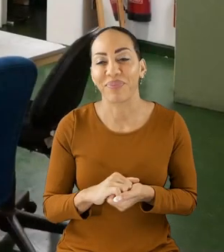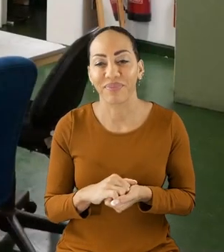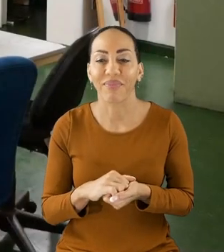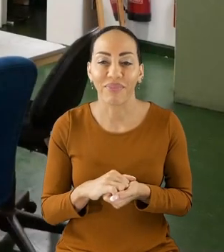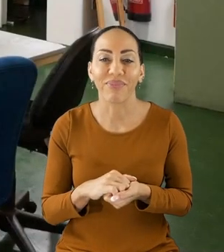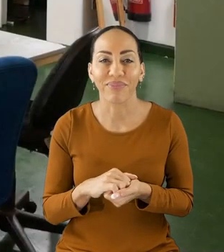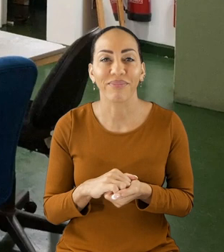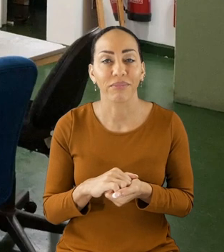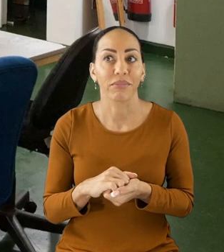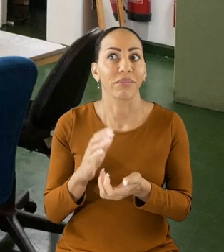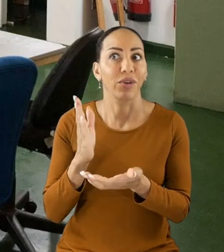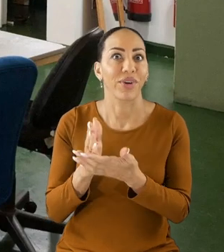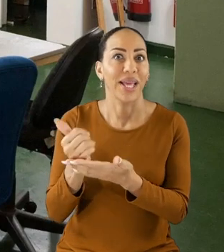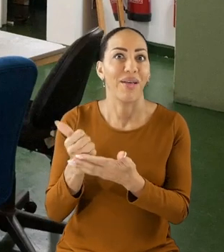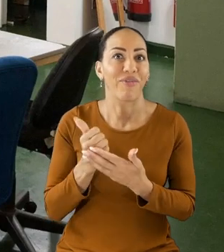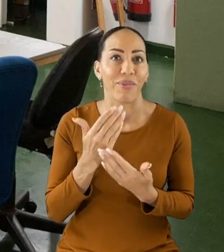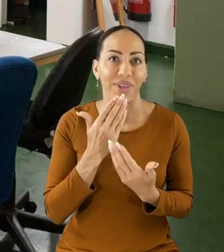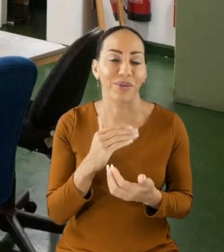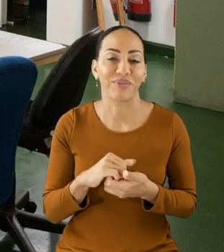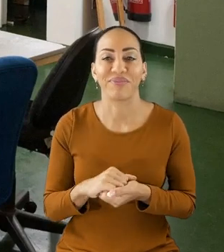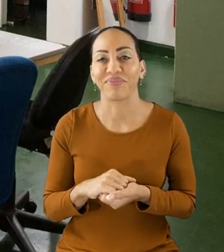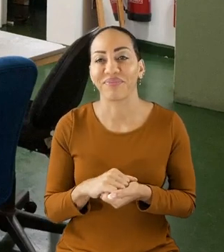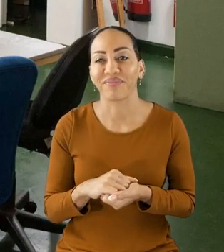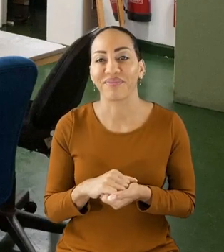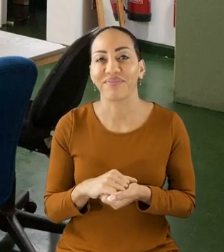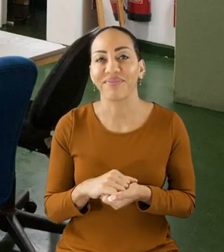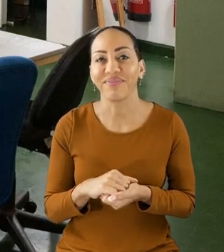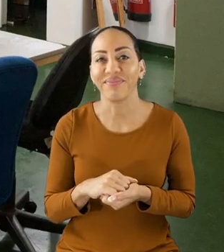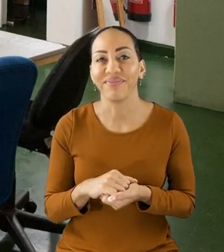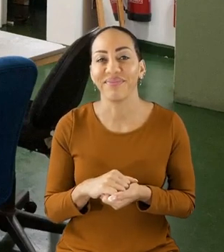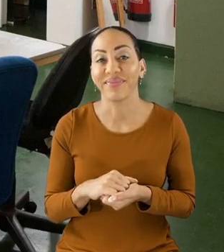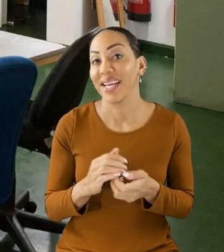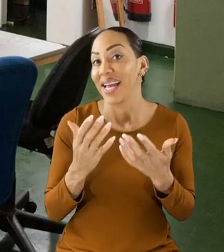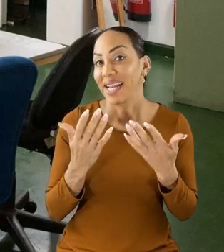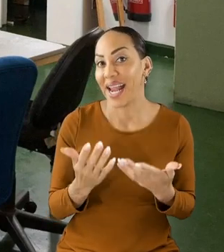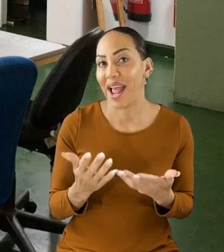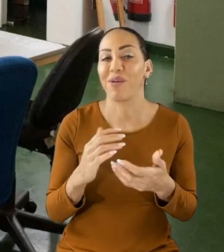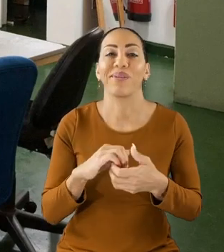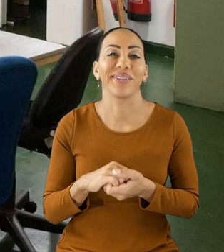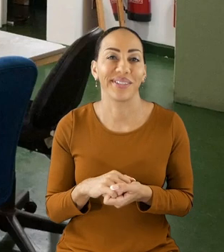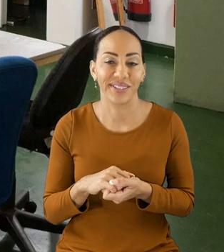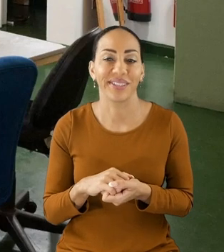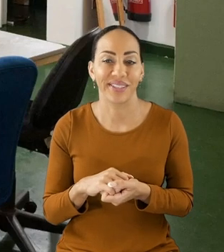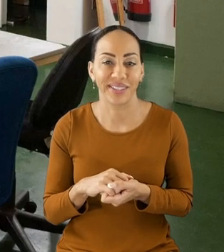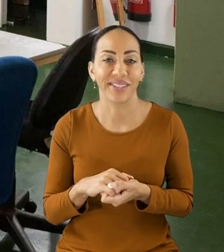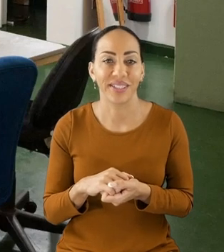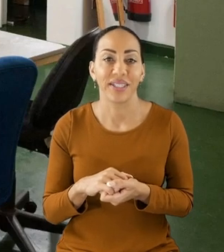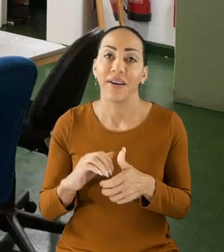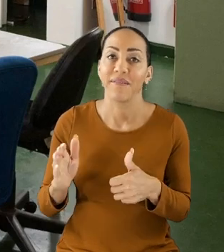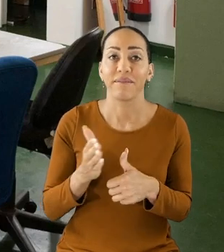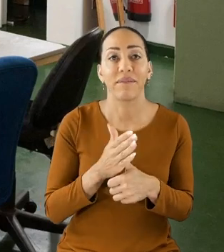Siobhan. What we'll do is we'll that's really helpful. Thank you. So what we'll do now is we'll start